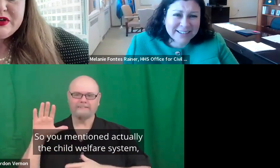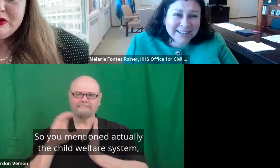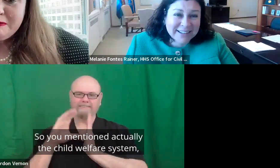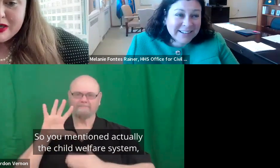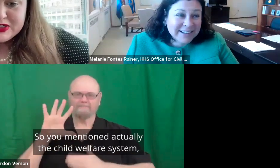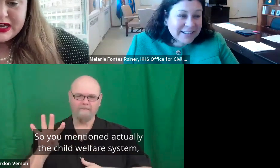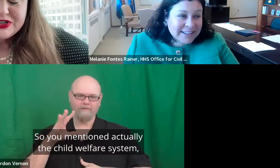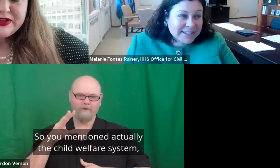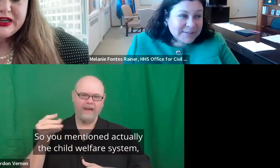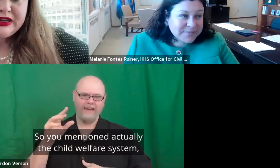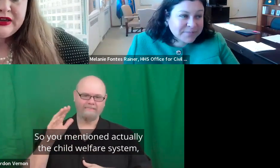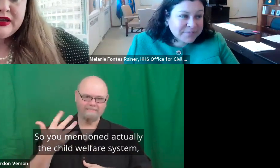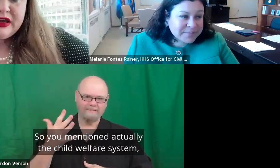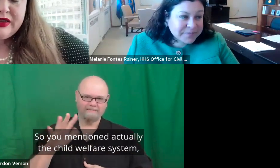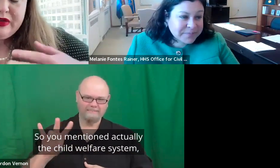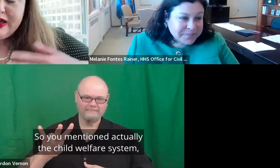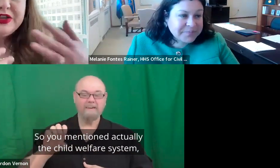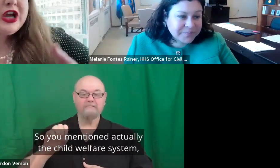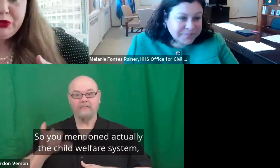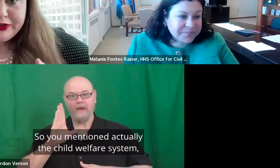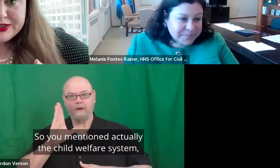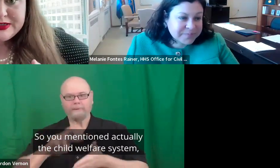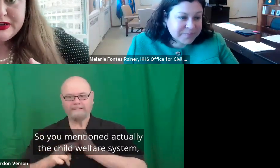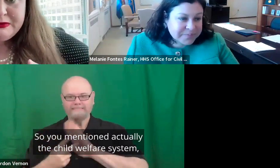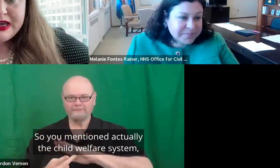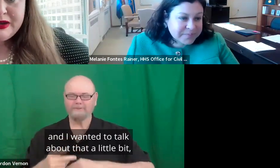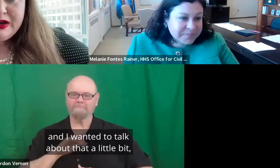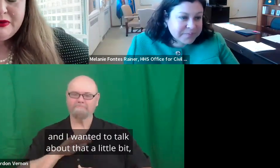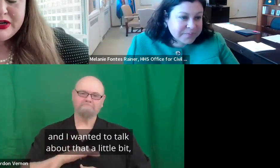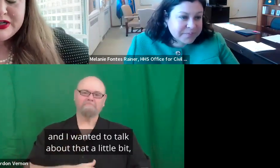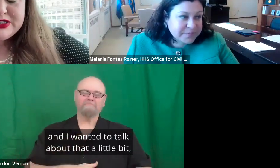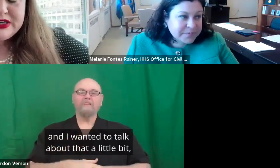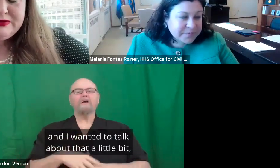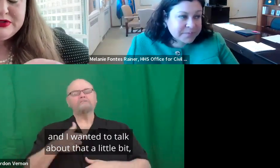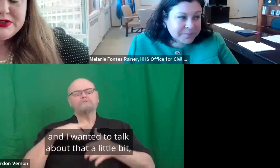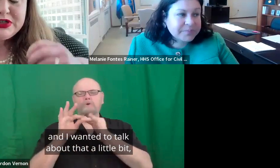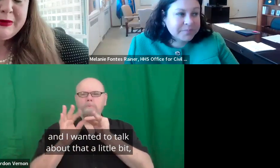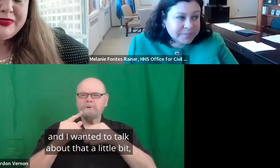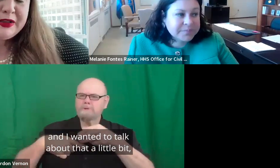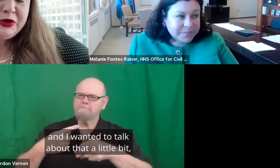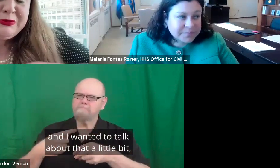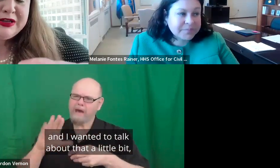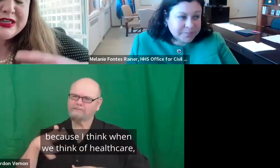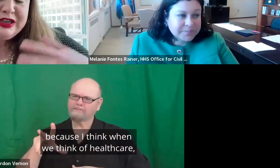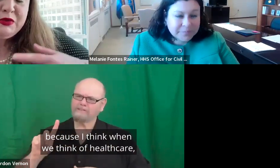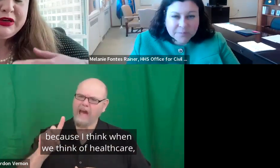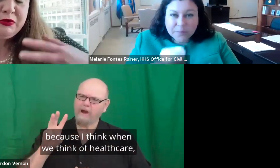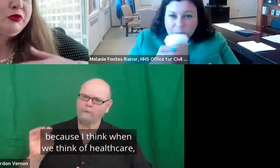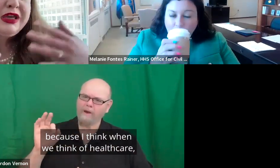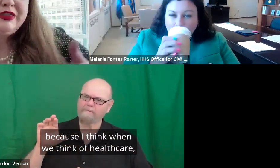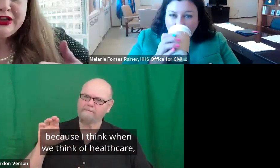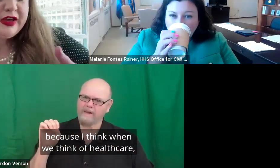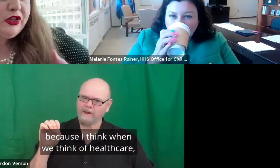So you mentioned actually the child welfare system, and I wanted to talk about that a little bit, because I think